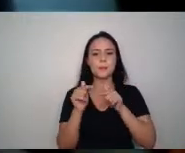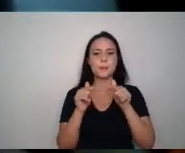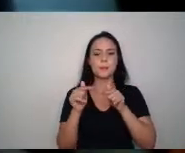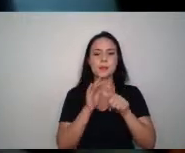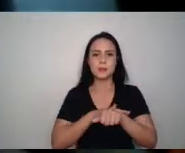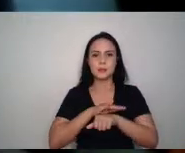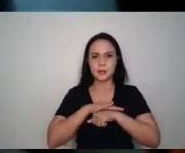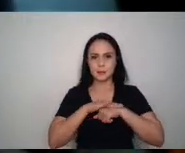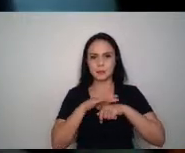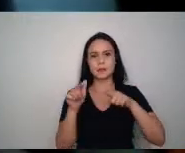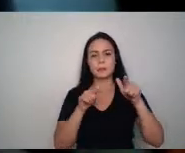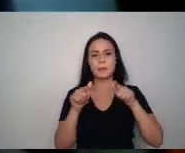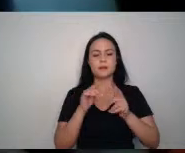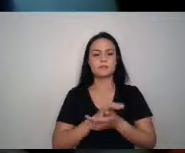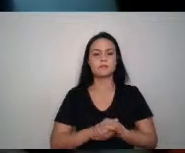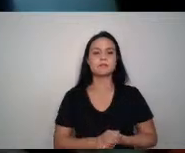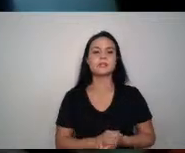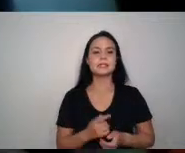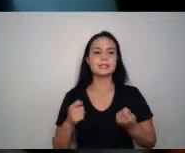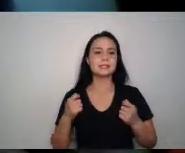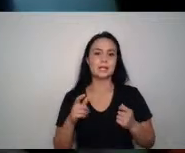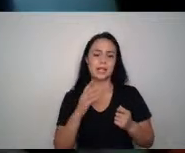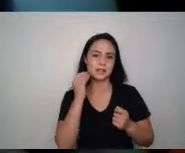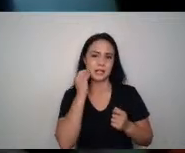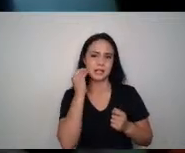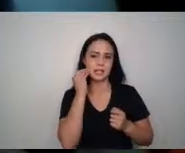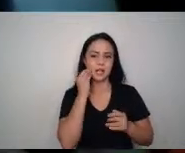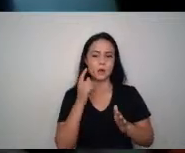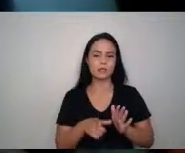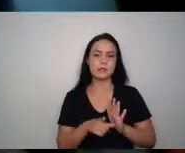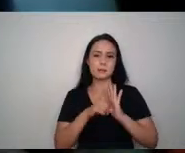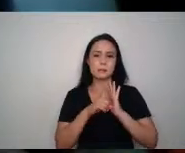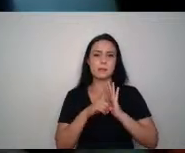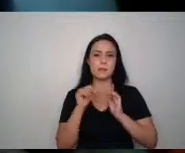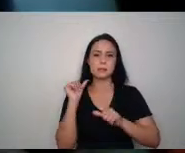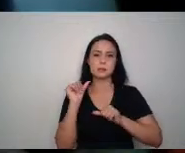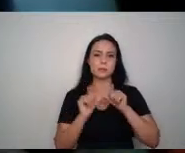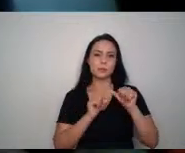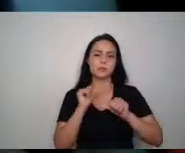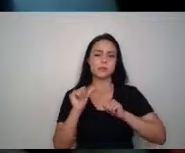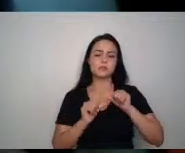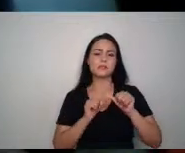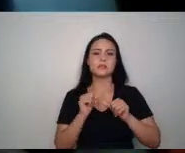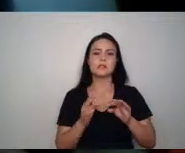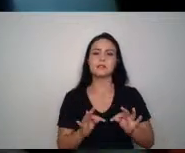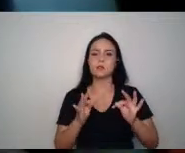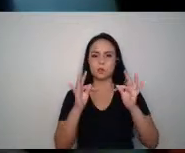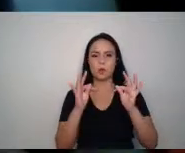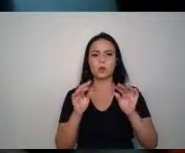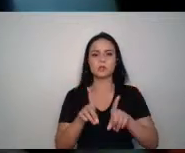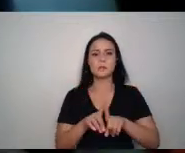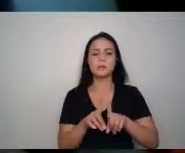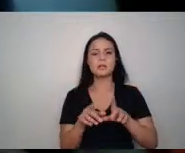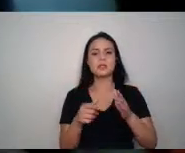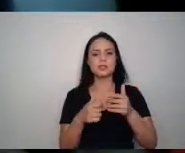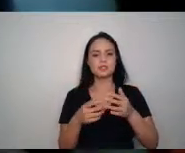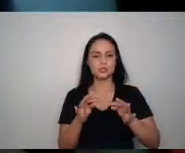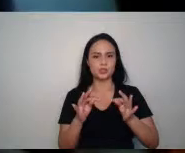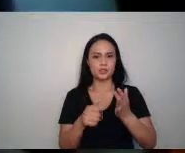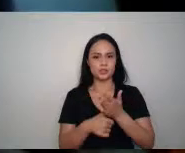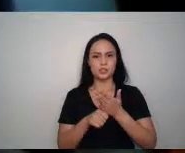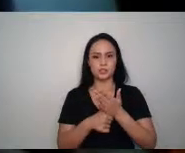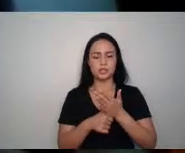this constant change of work, that aspect of work. And it's important to anticipate changes